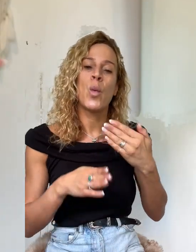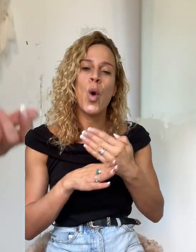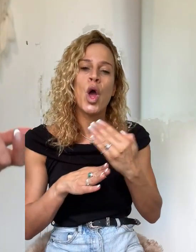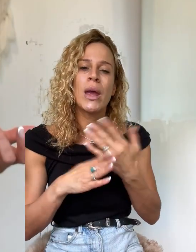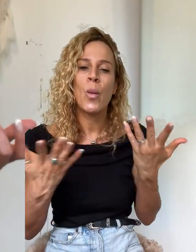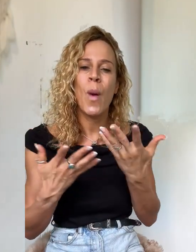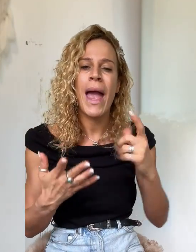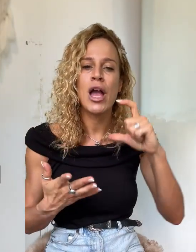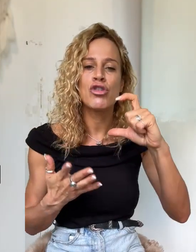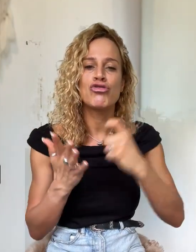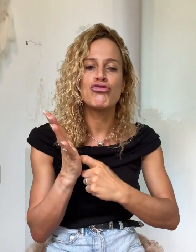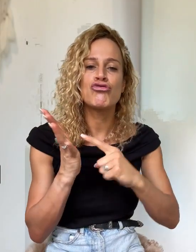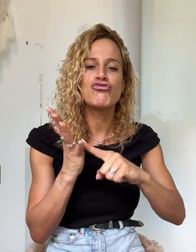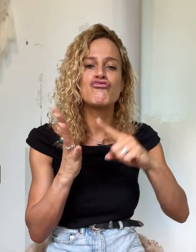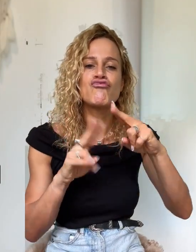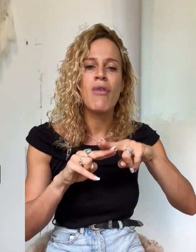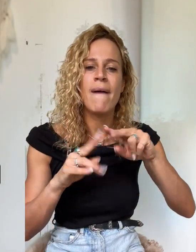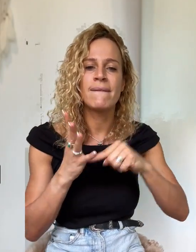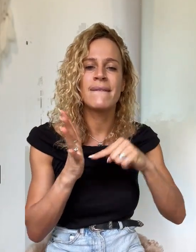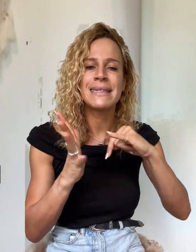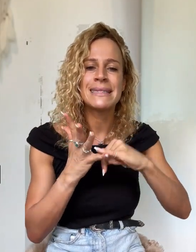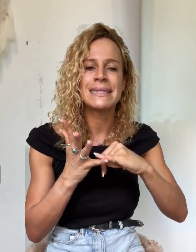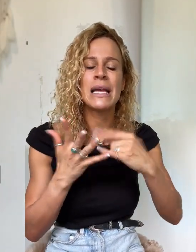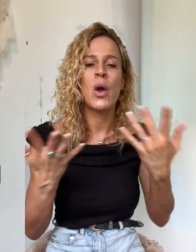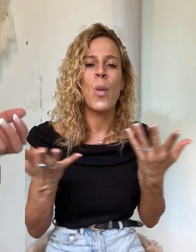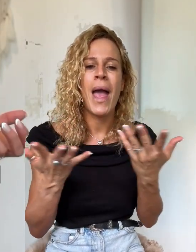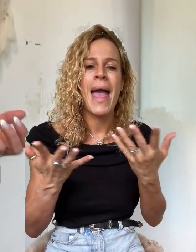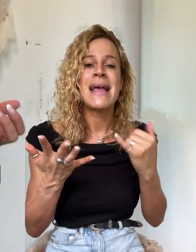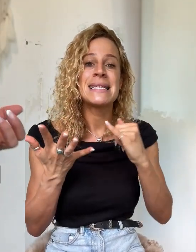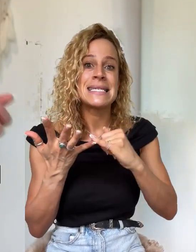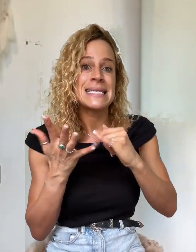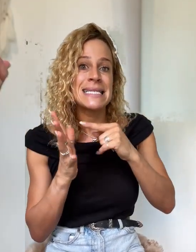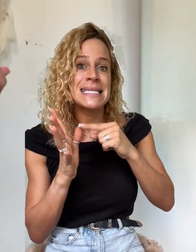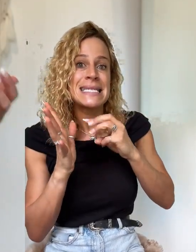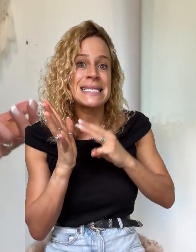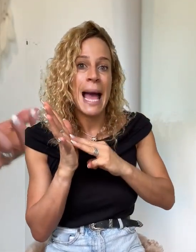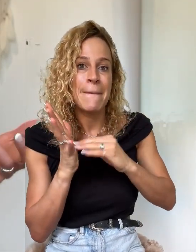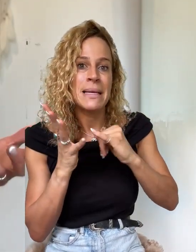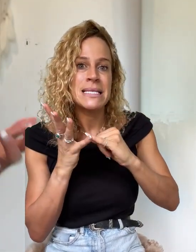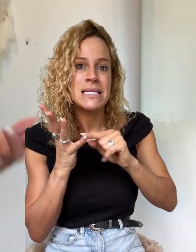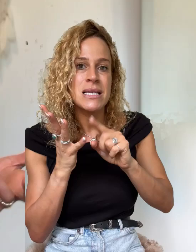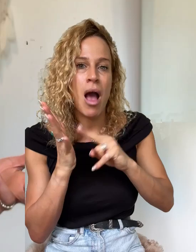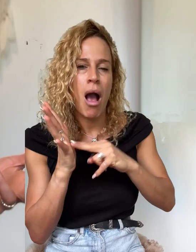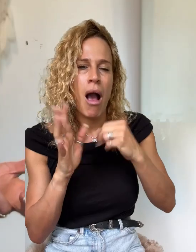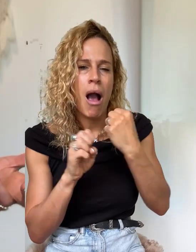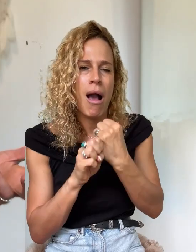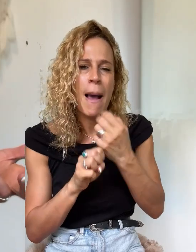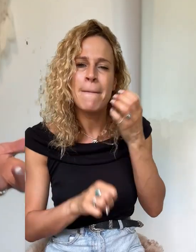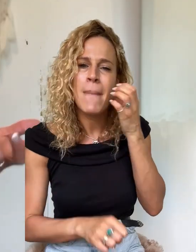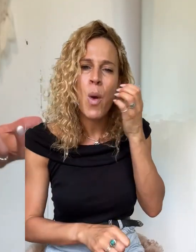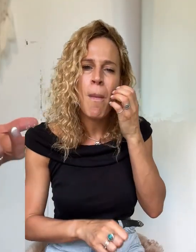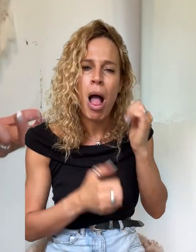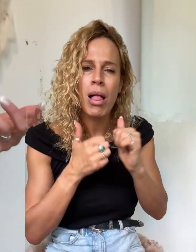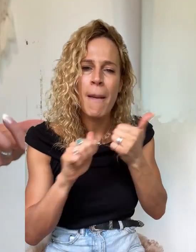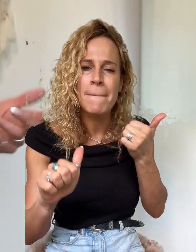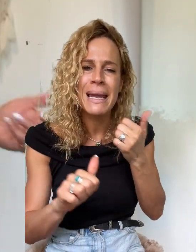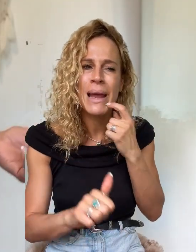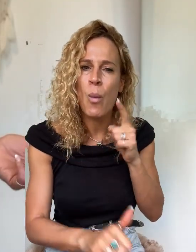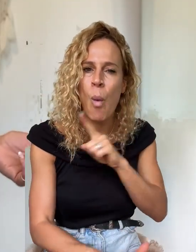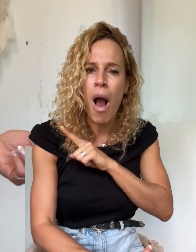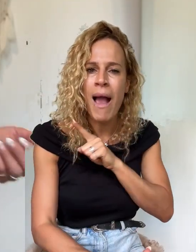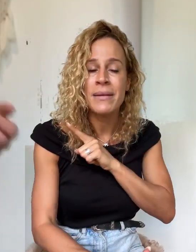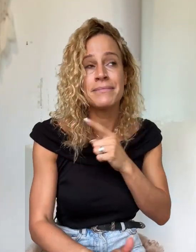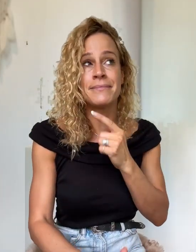at Crufts. Now, why would Samsung, a Korean company, be at Crufts? Well,